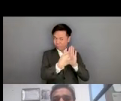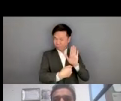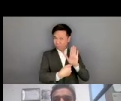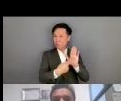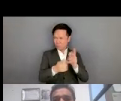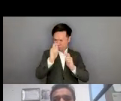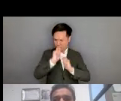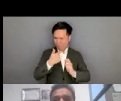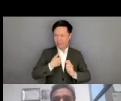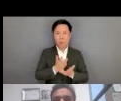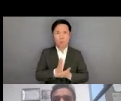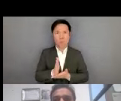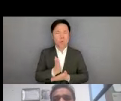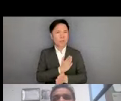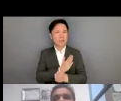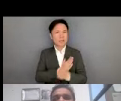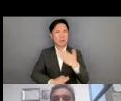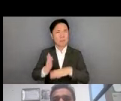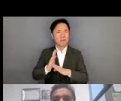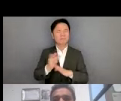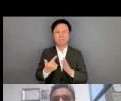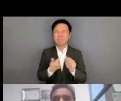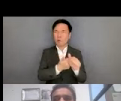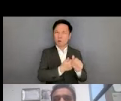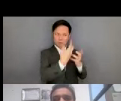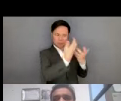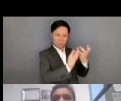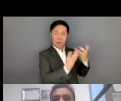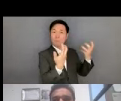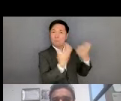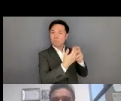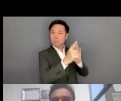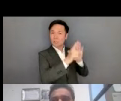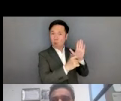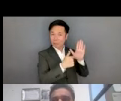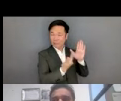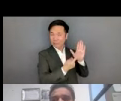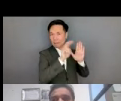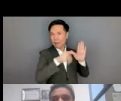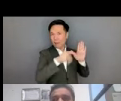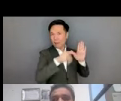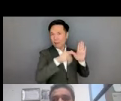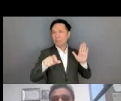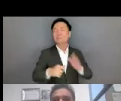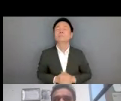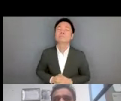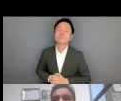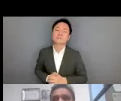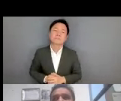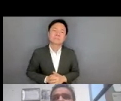of persons with disabilities and Constitution of Nepal. Actually, we have the provisions uh, reserving the quotas,